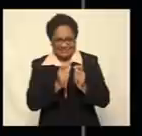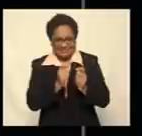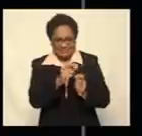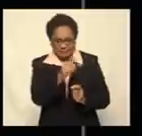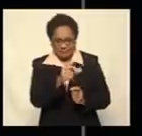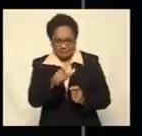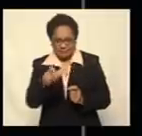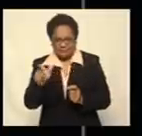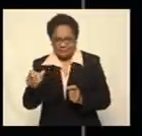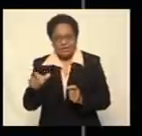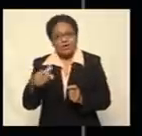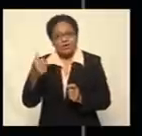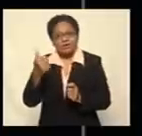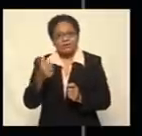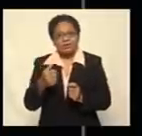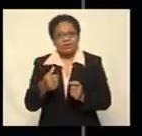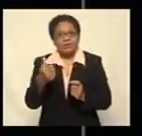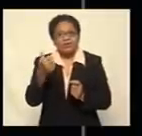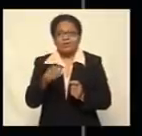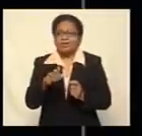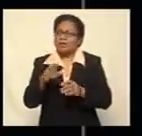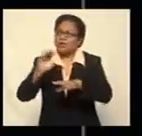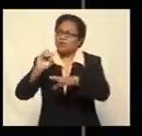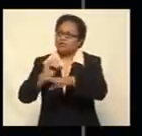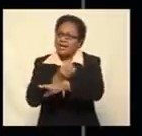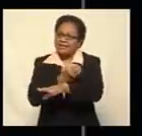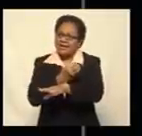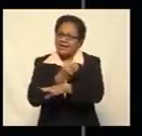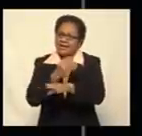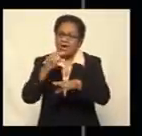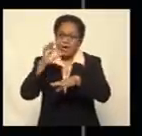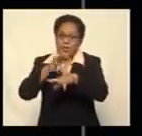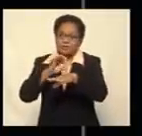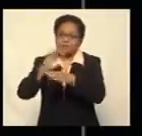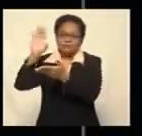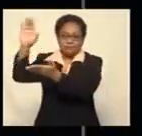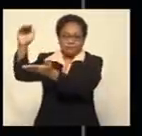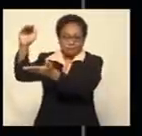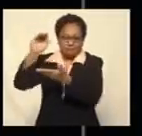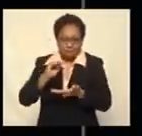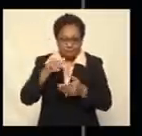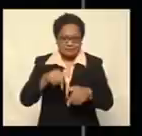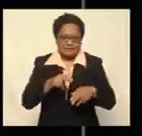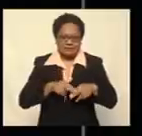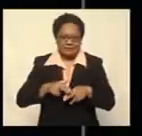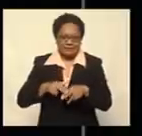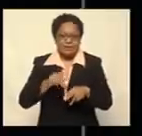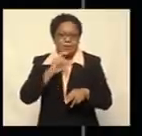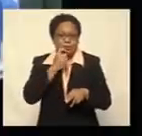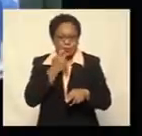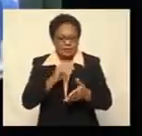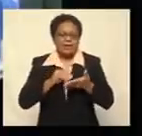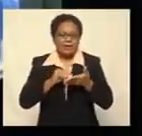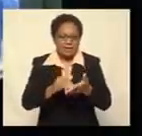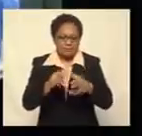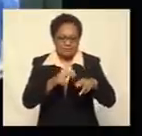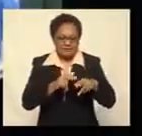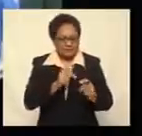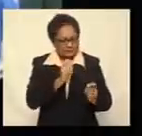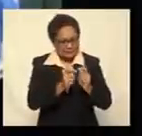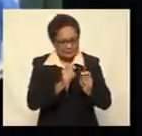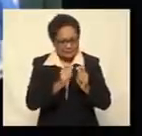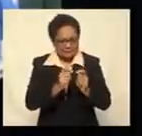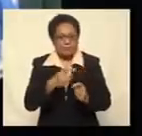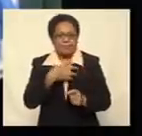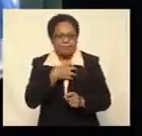been donated by the Oceania Hospital that will boost testing in Fiji by 480 tests a day. The ministry has